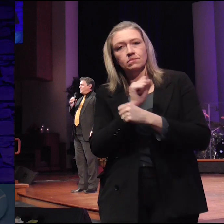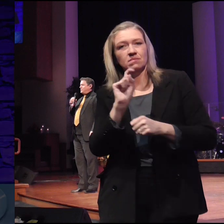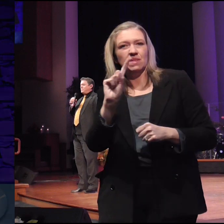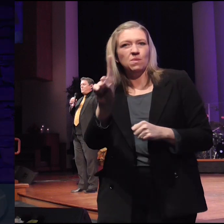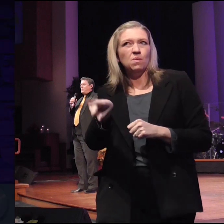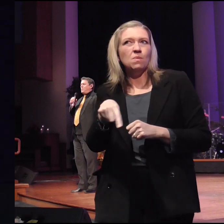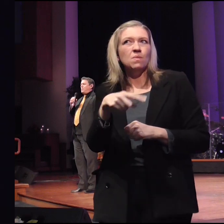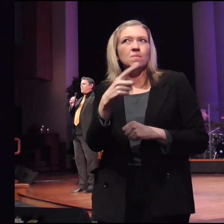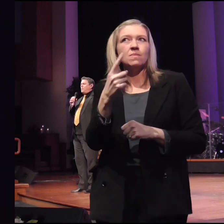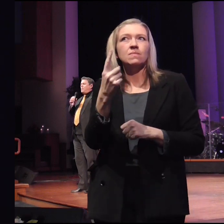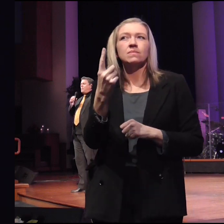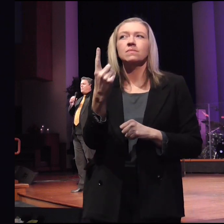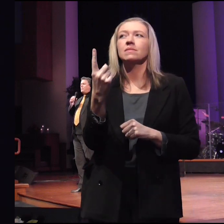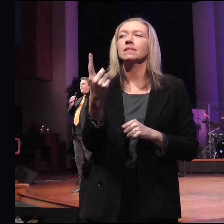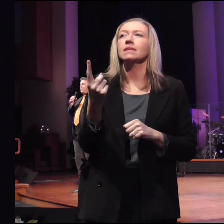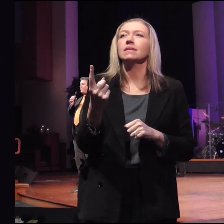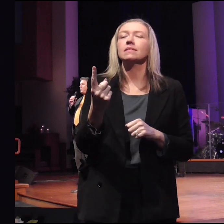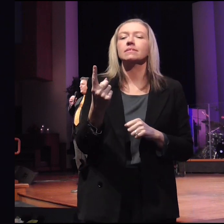There is